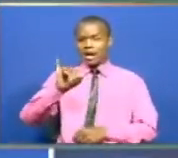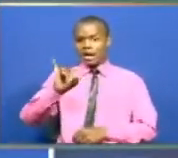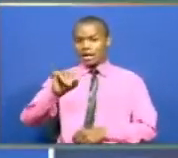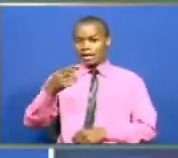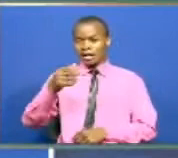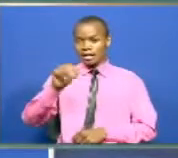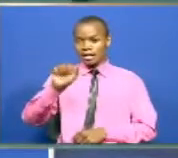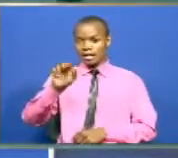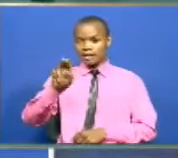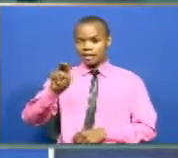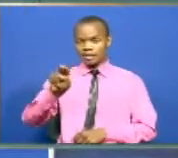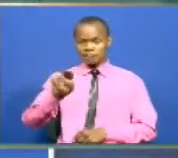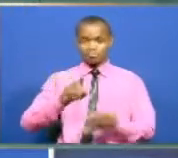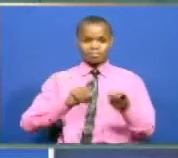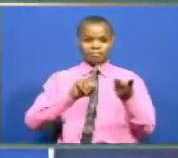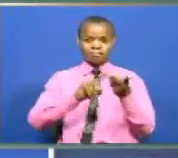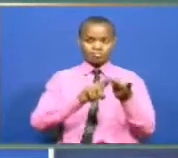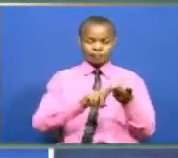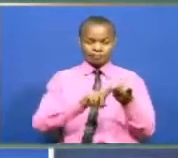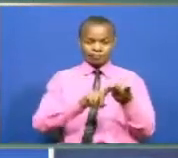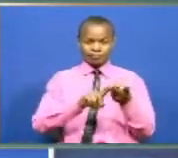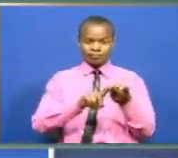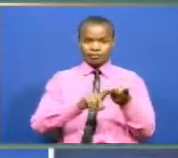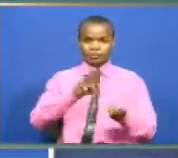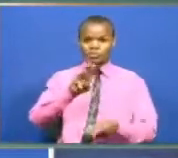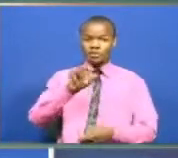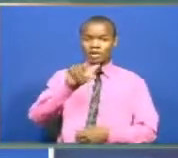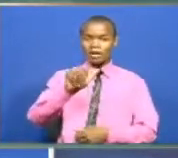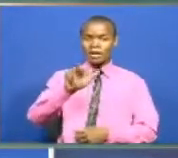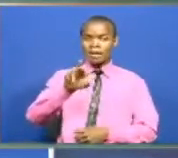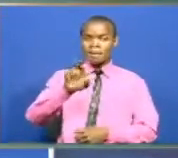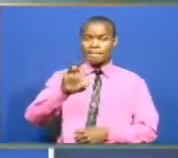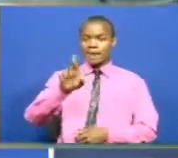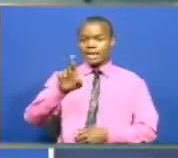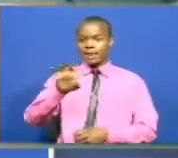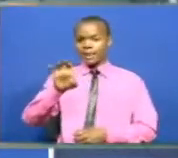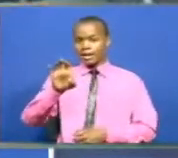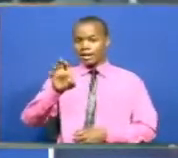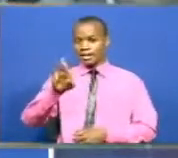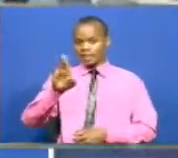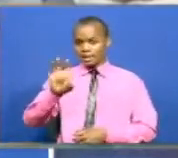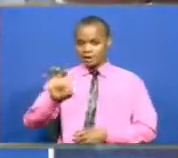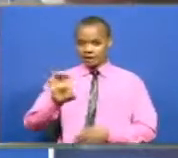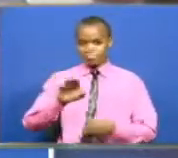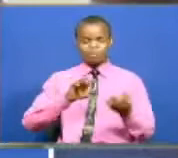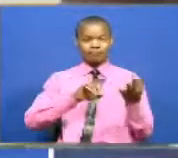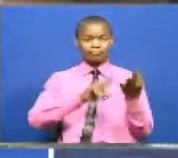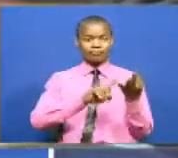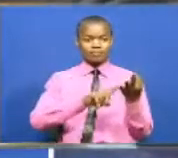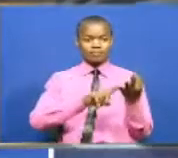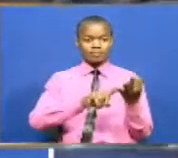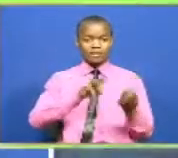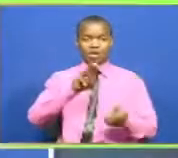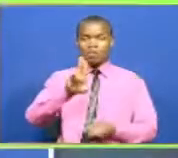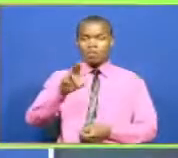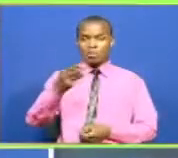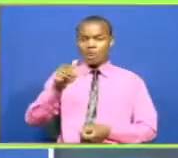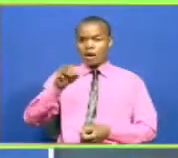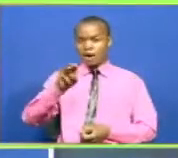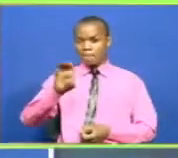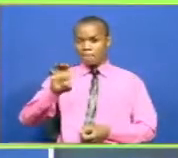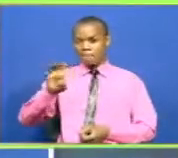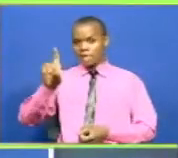of Party of Economic Democracy, Marere Wamwachai of the National Vision Party, Sheikh Mohammed of the Wiper